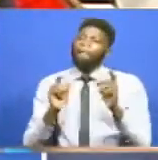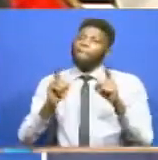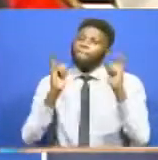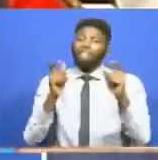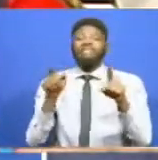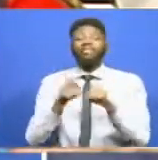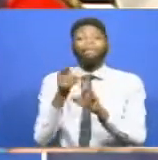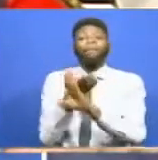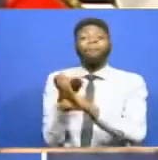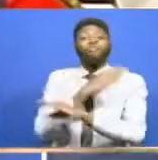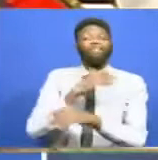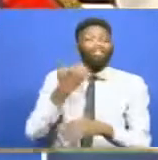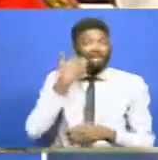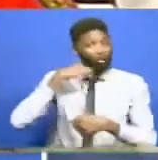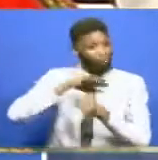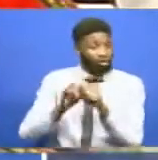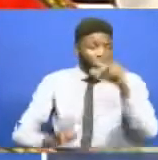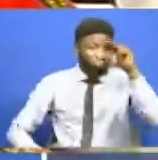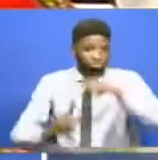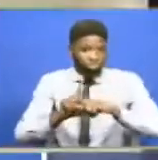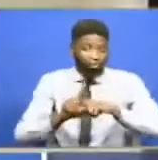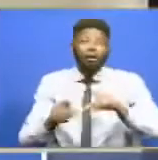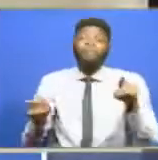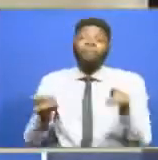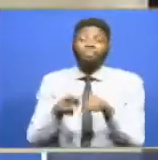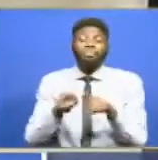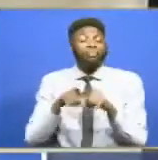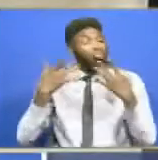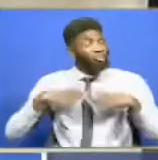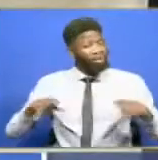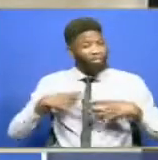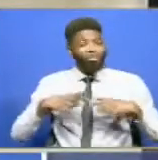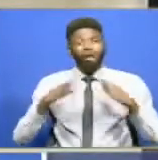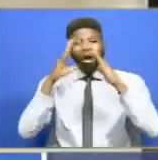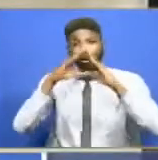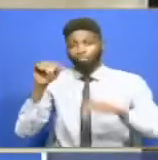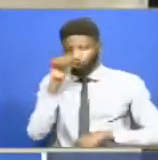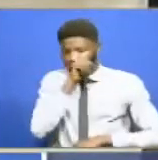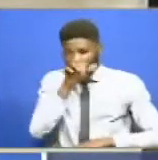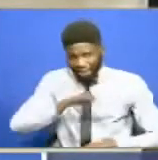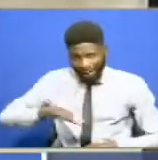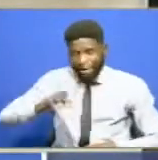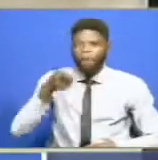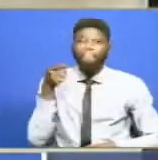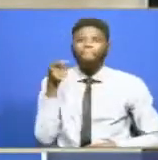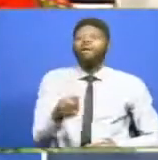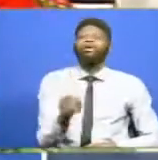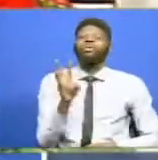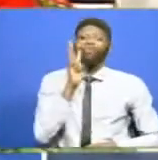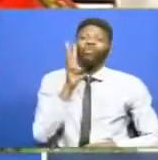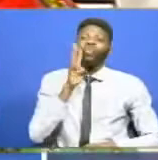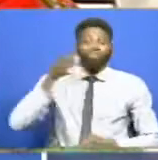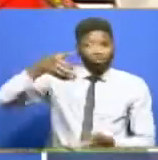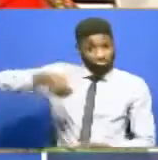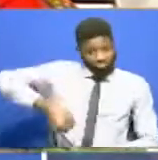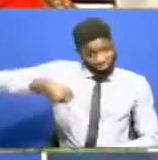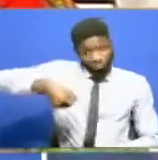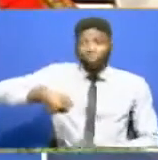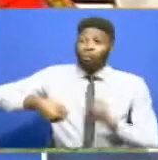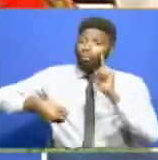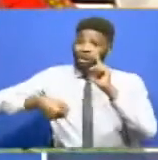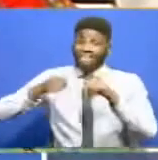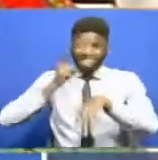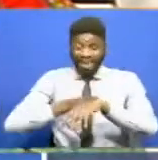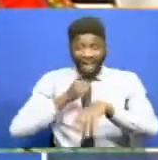before COVID, because people in informal settlements, they buy water. And one jerrycan of water, when there is